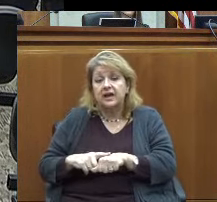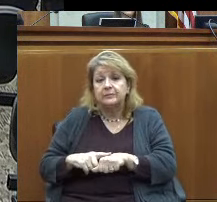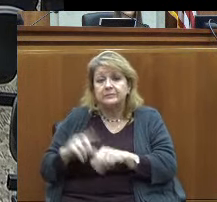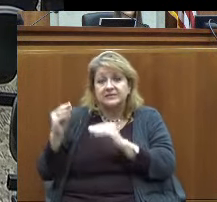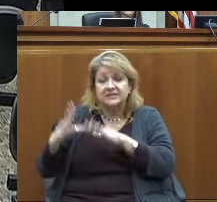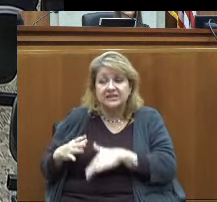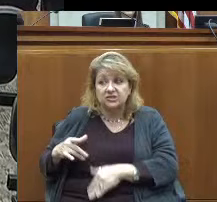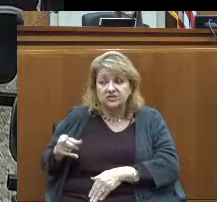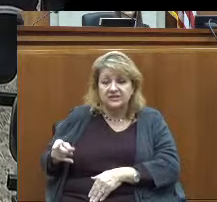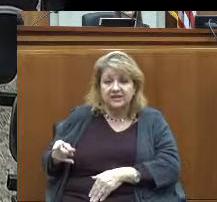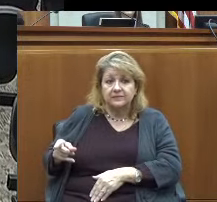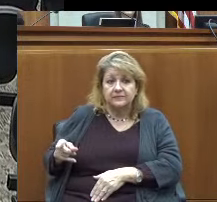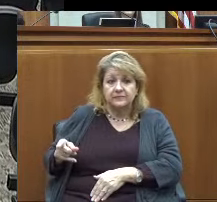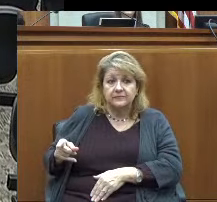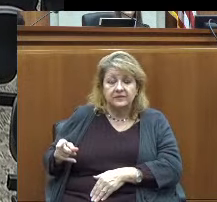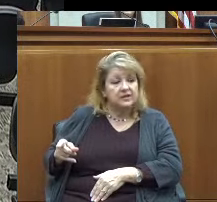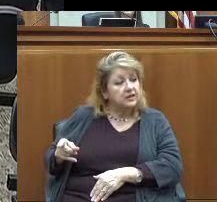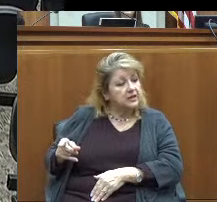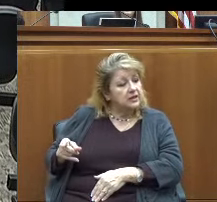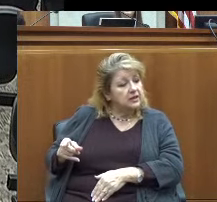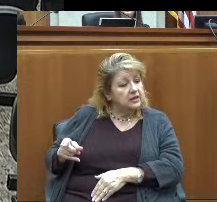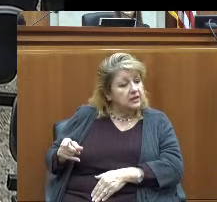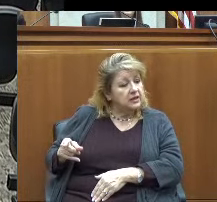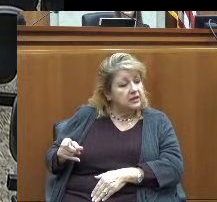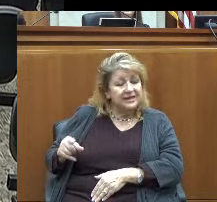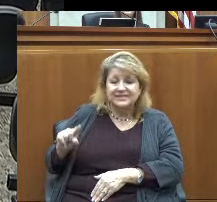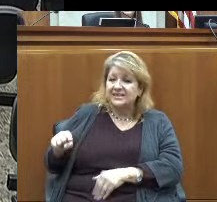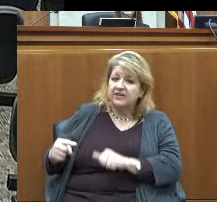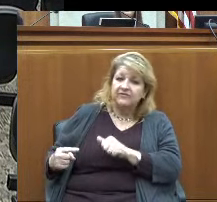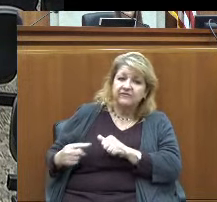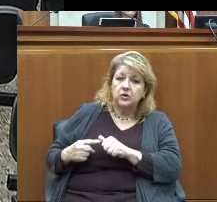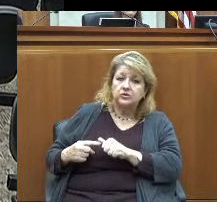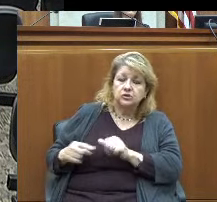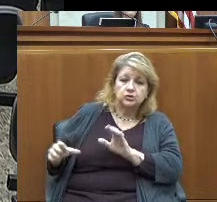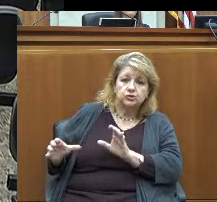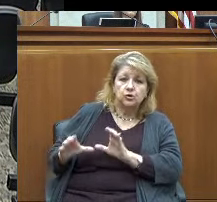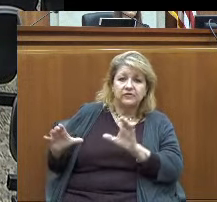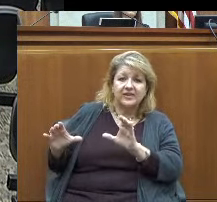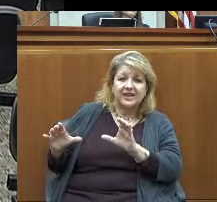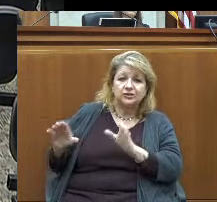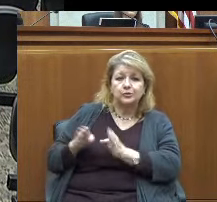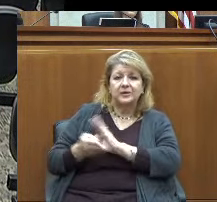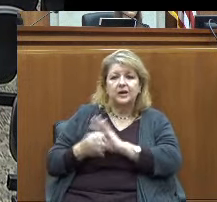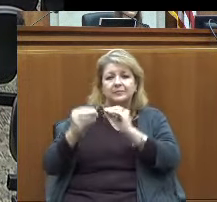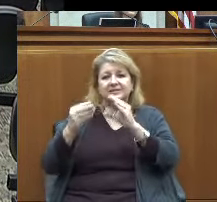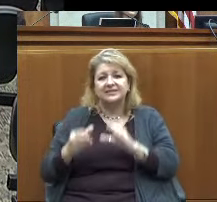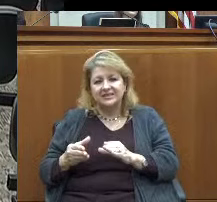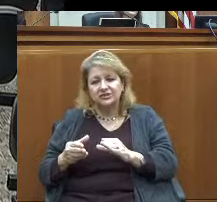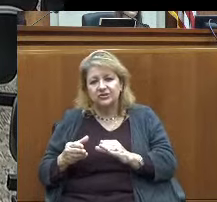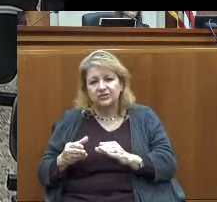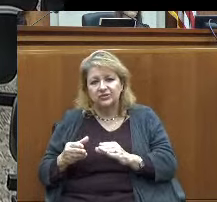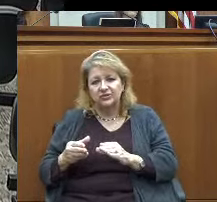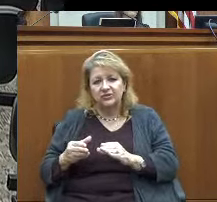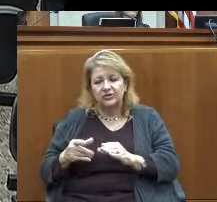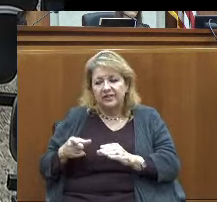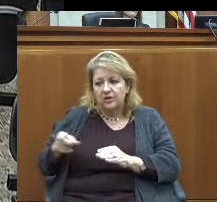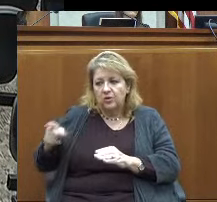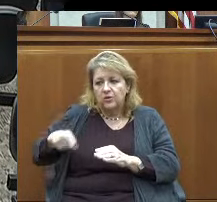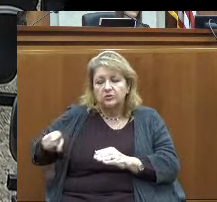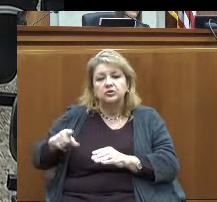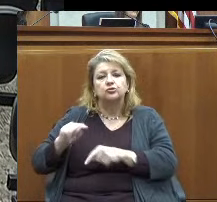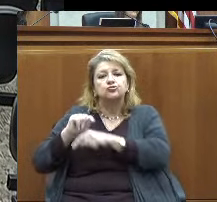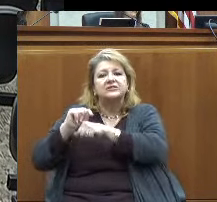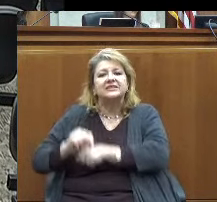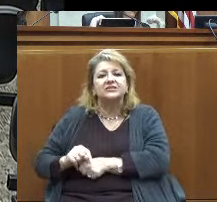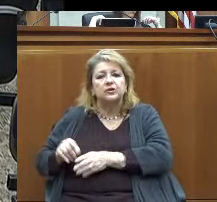Now, you also have TATs and OPATs and those type of things, but it's that initial certification through those more traditional pathways